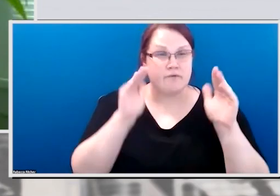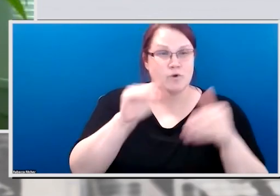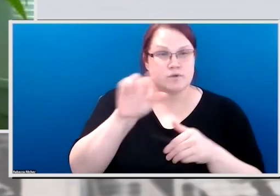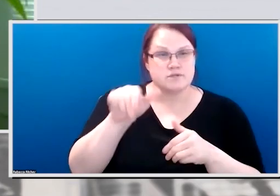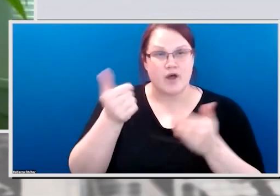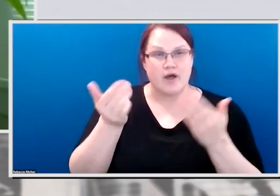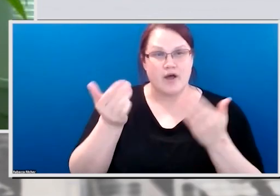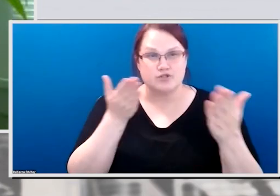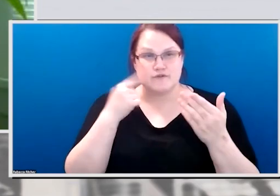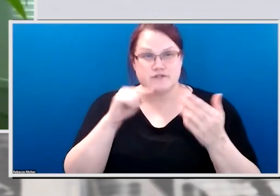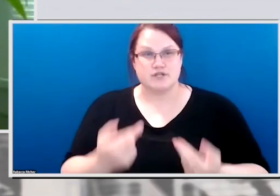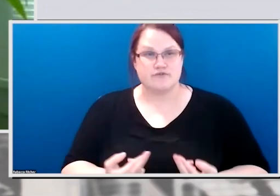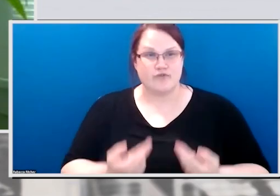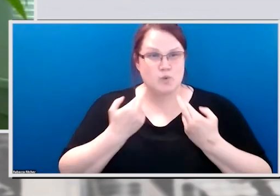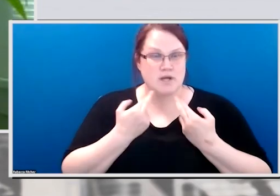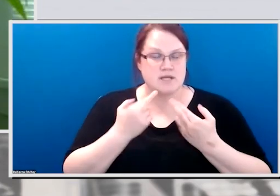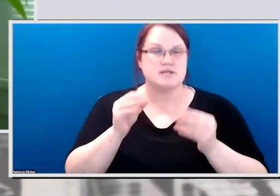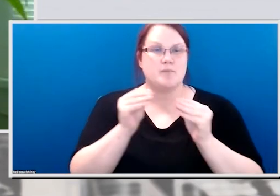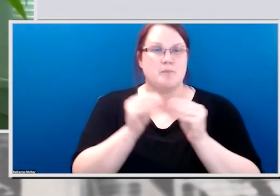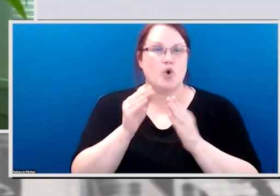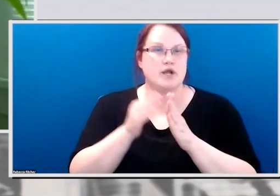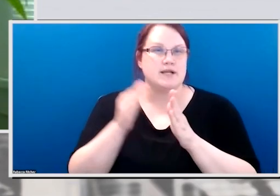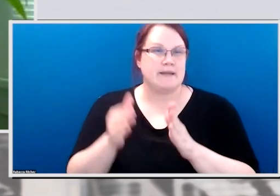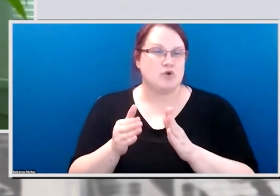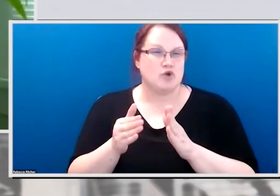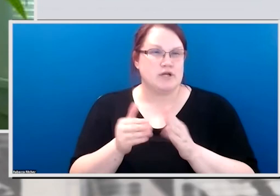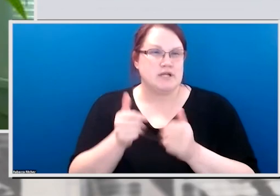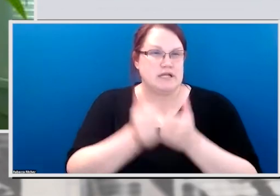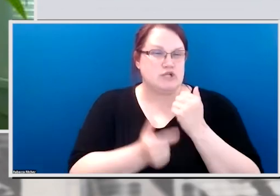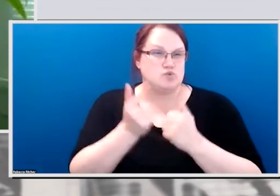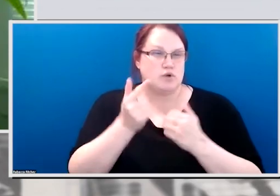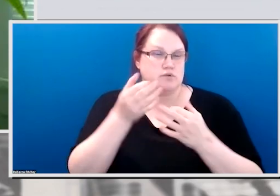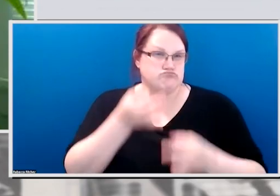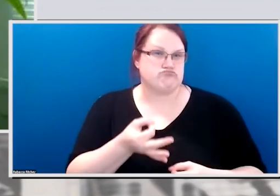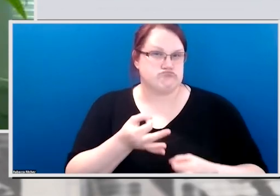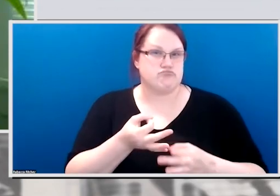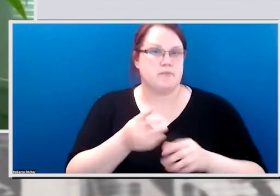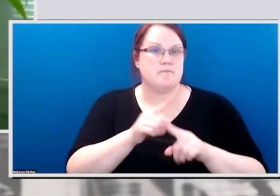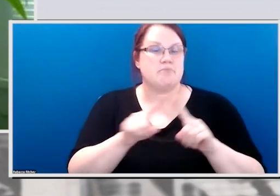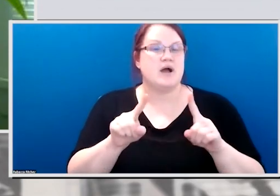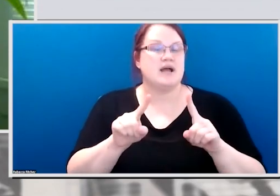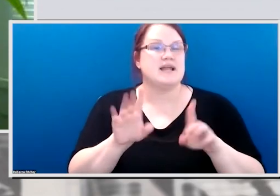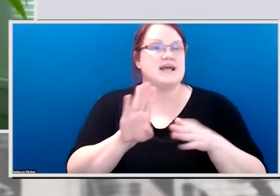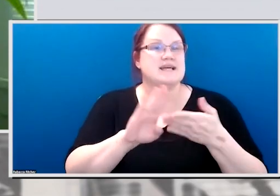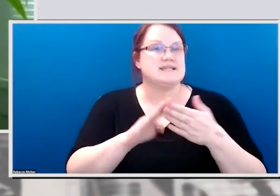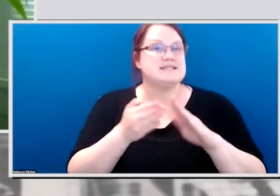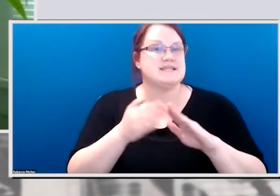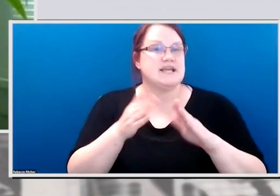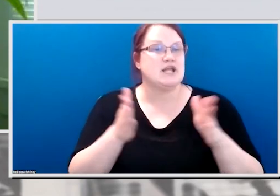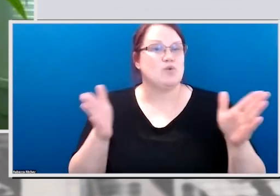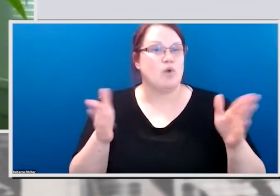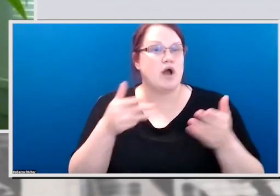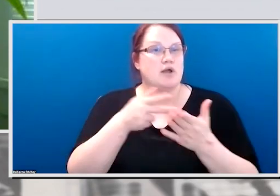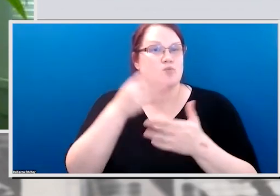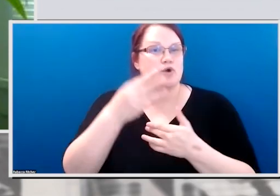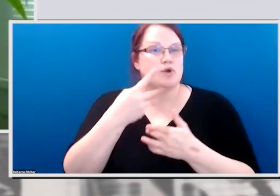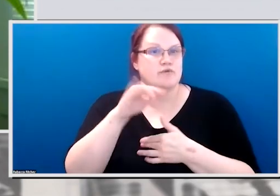for residents. So that's more neighborhood by neighborhood, but there is a citywide program. Director Pollack, if you want to talk to that.